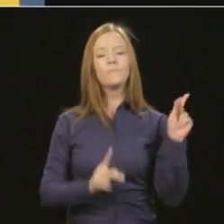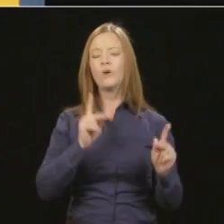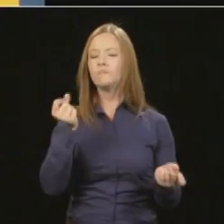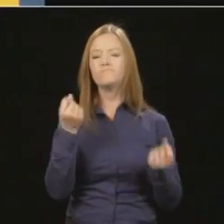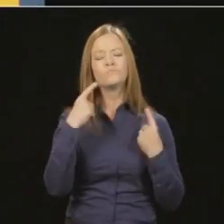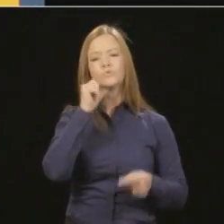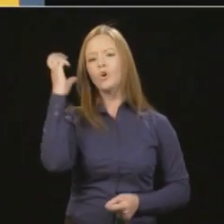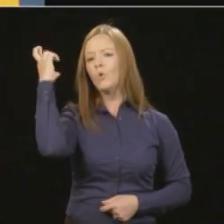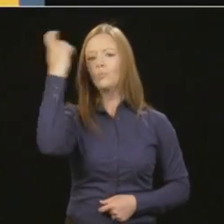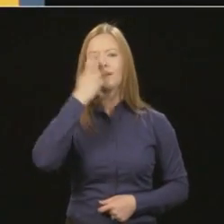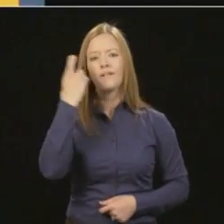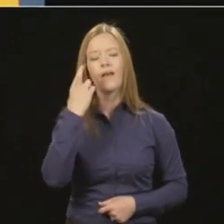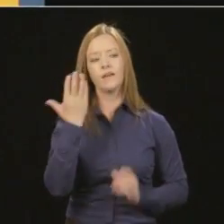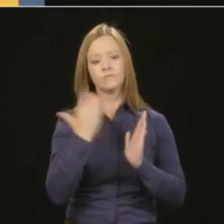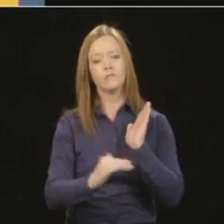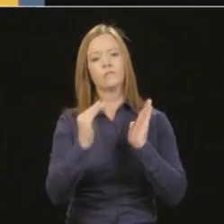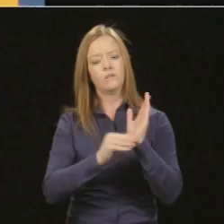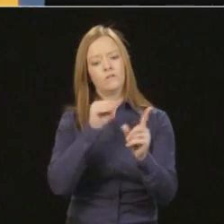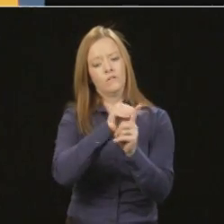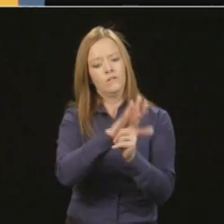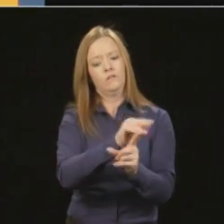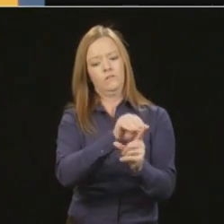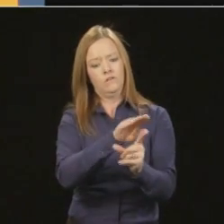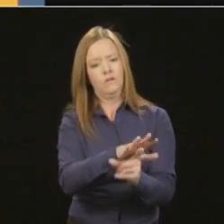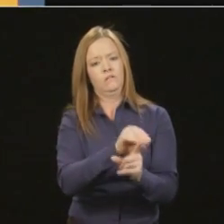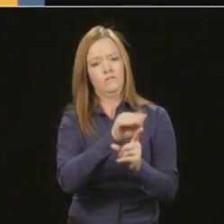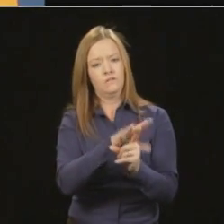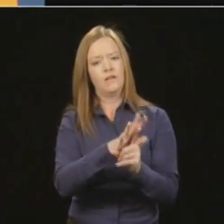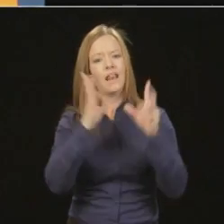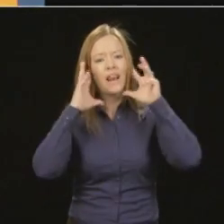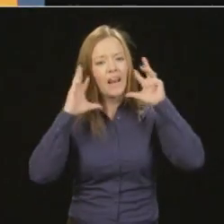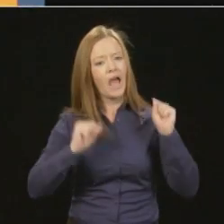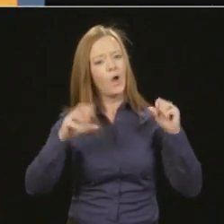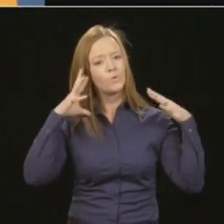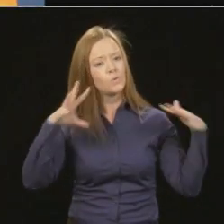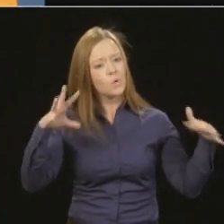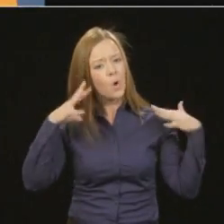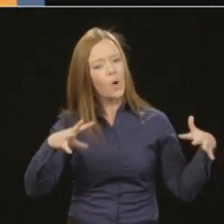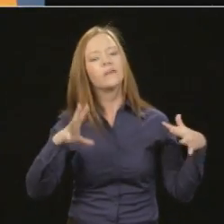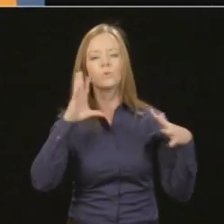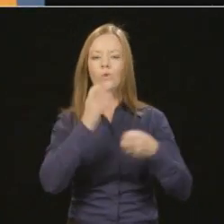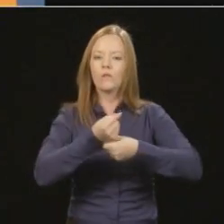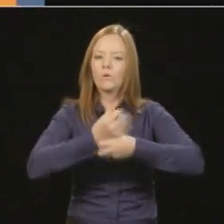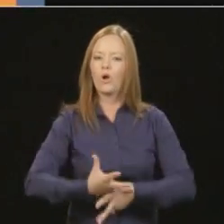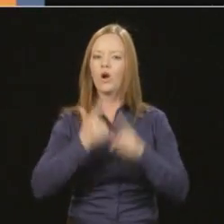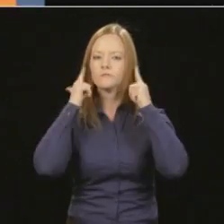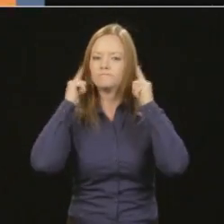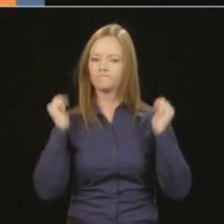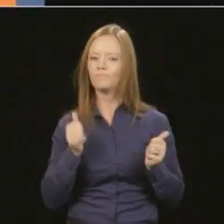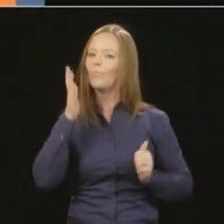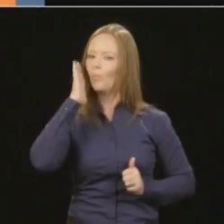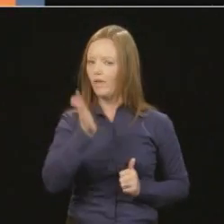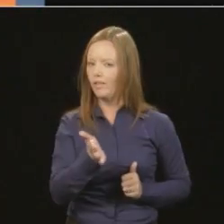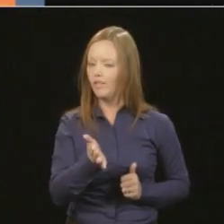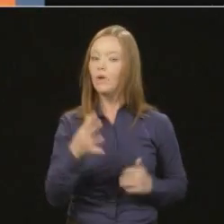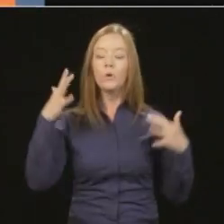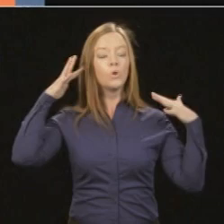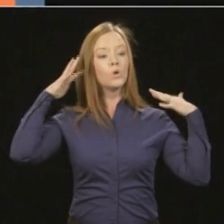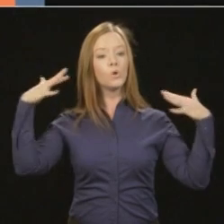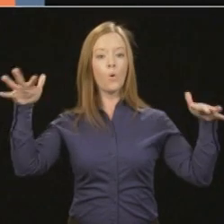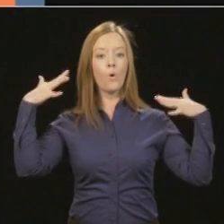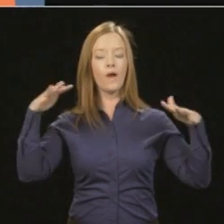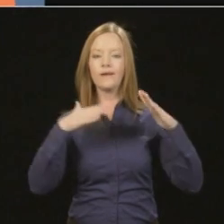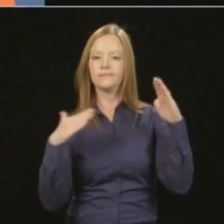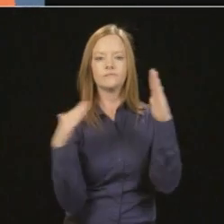People just don't realize that repeated exposure to loud noise over the long term will create hearing problems.